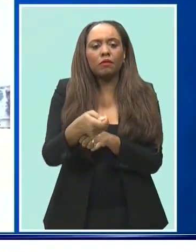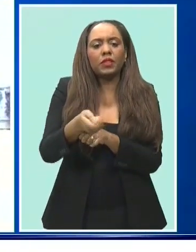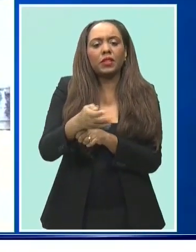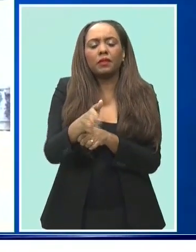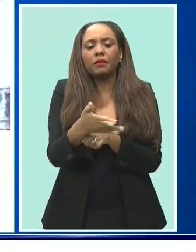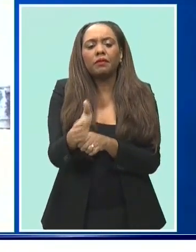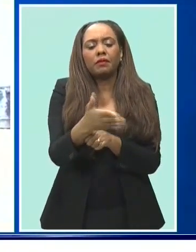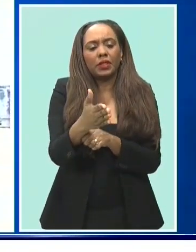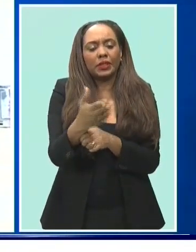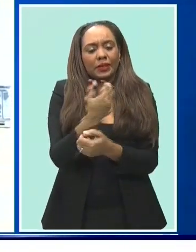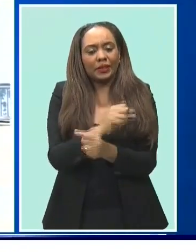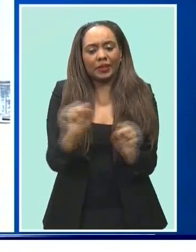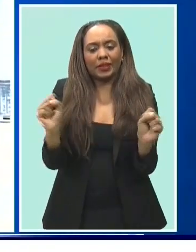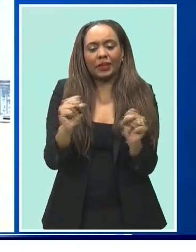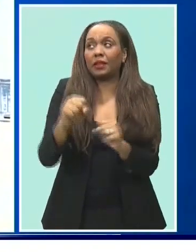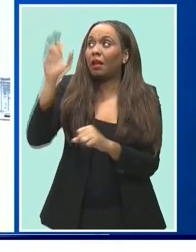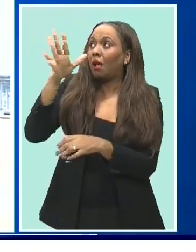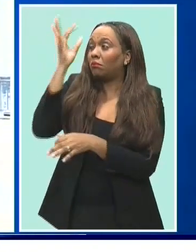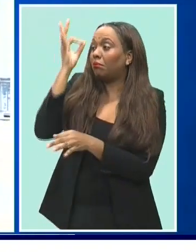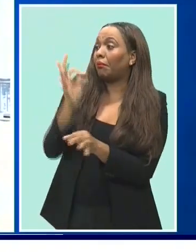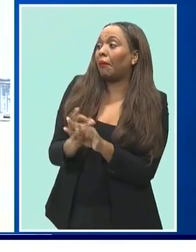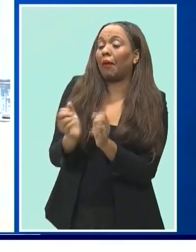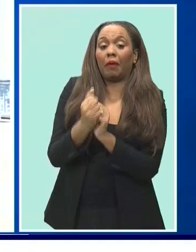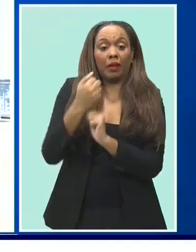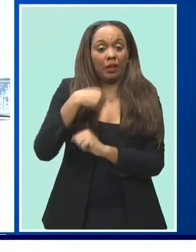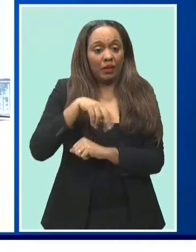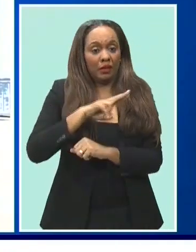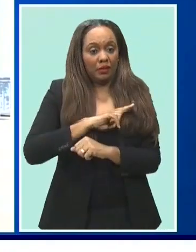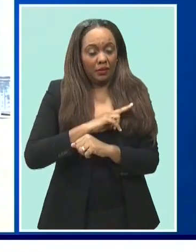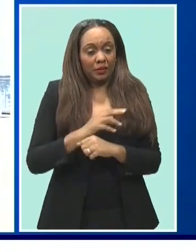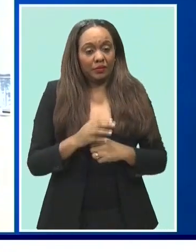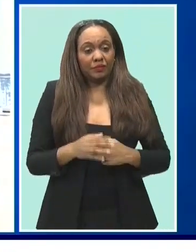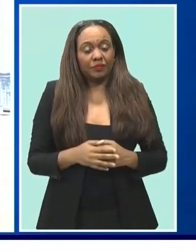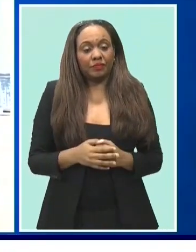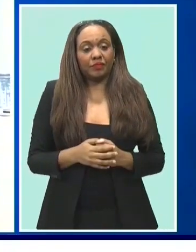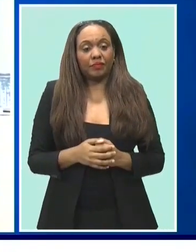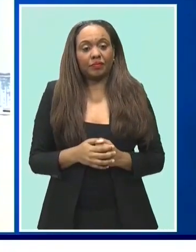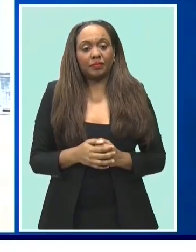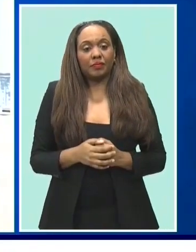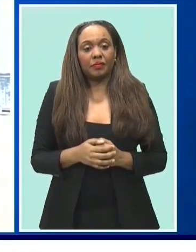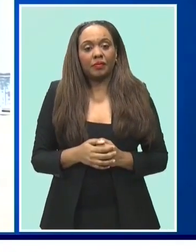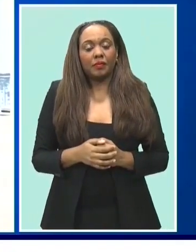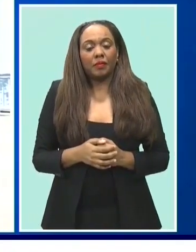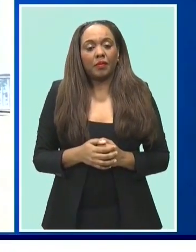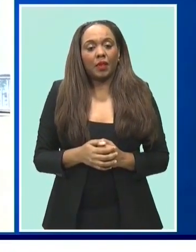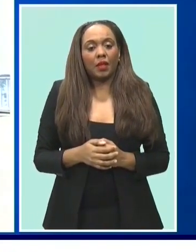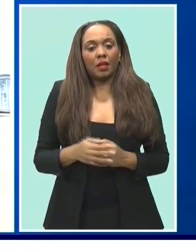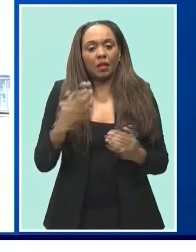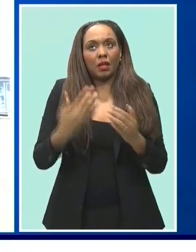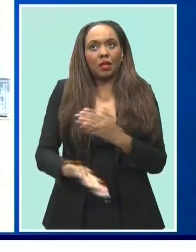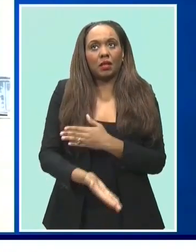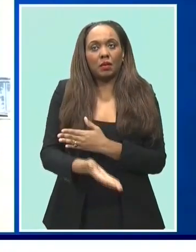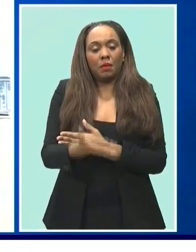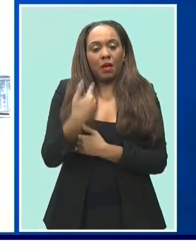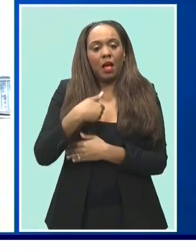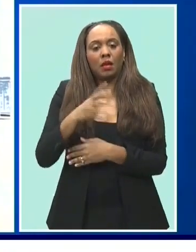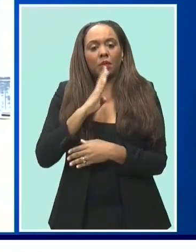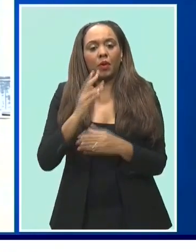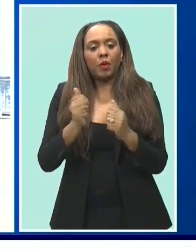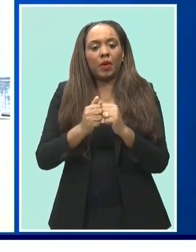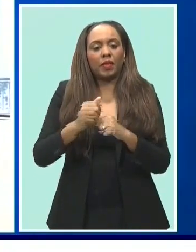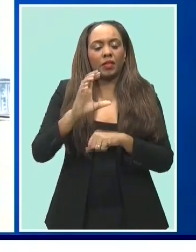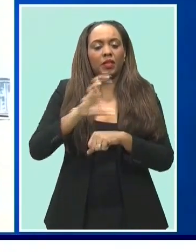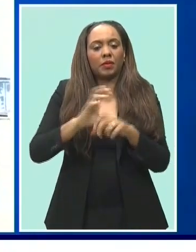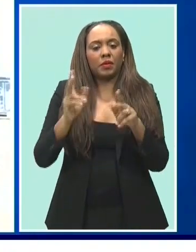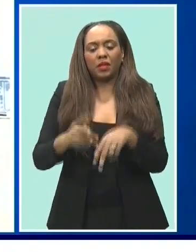once more to us. And as I was sharing this morning with our church member that God is